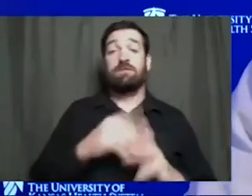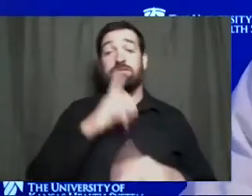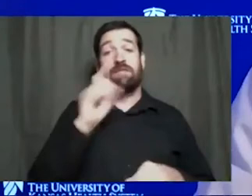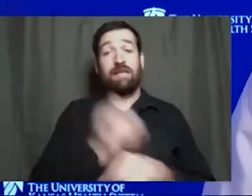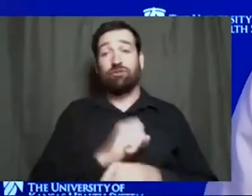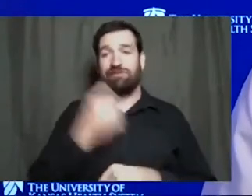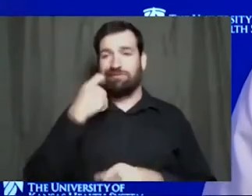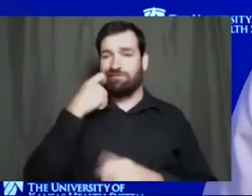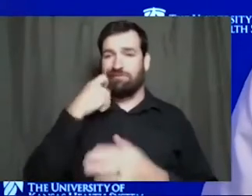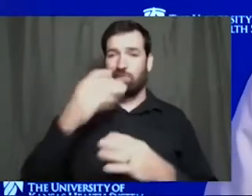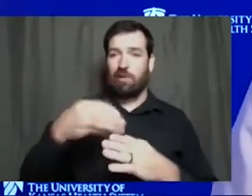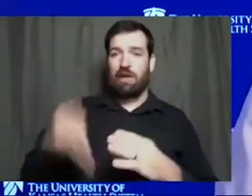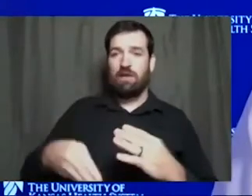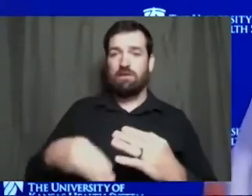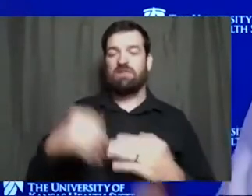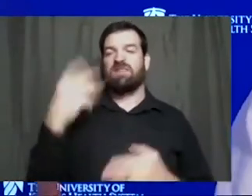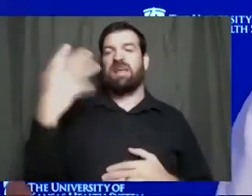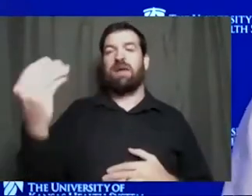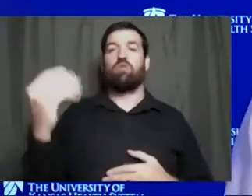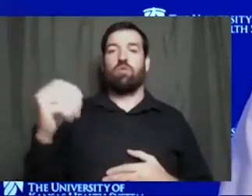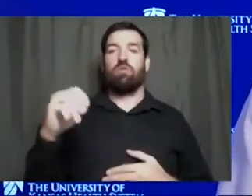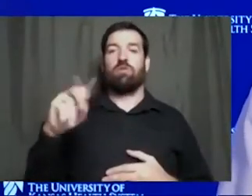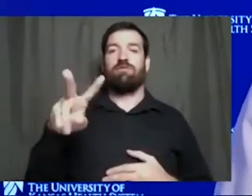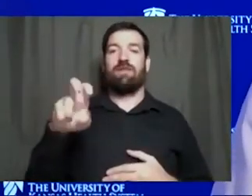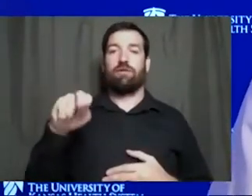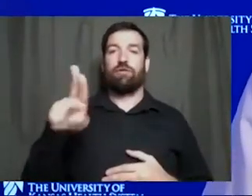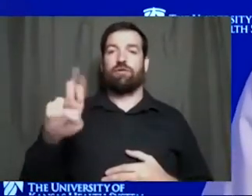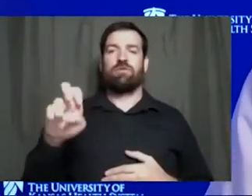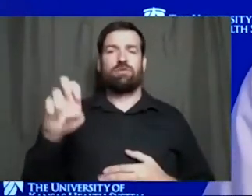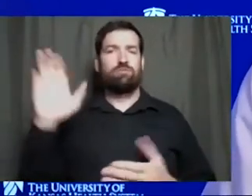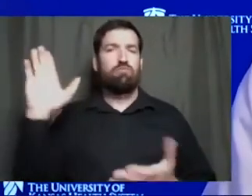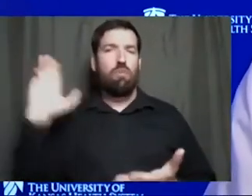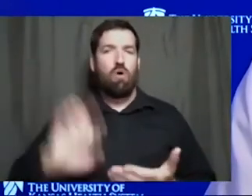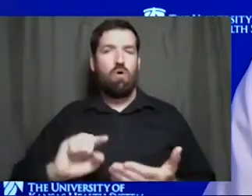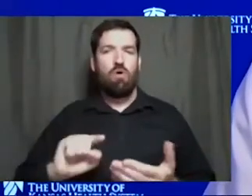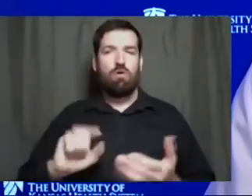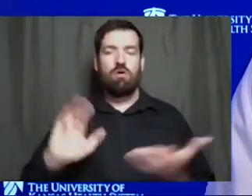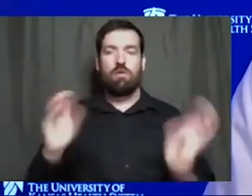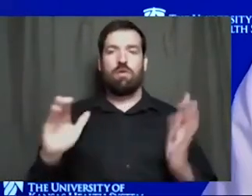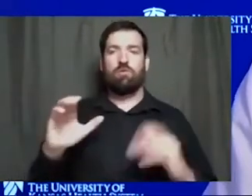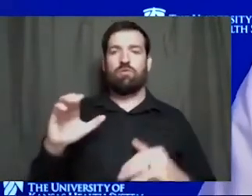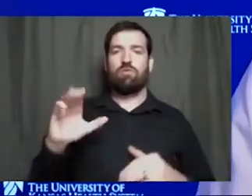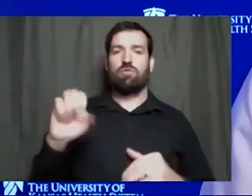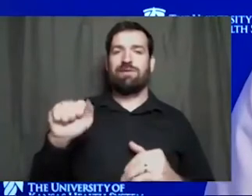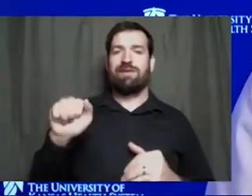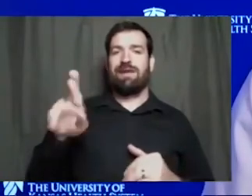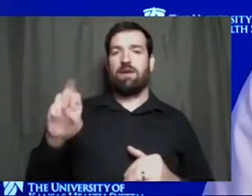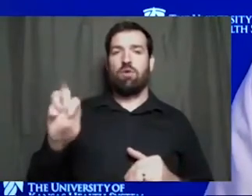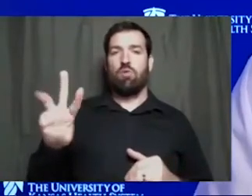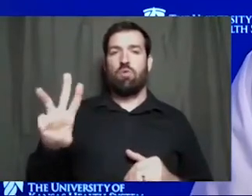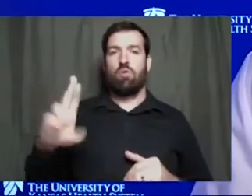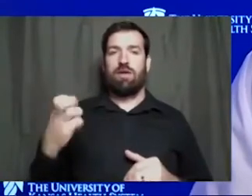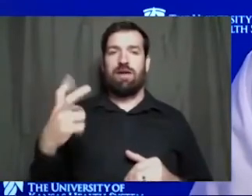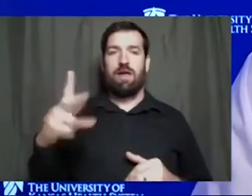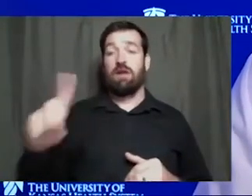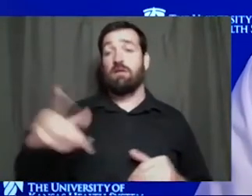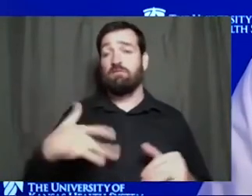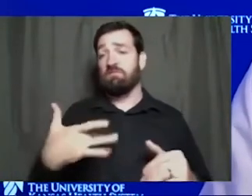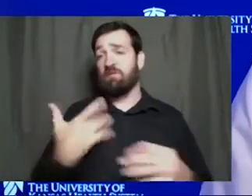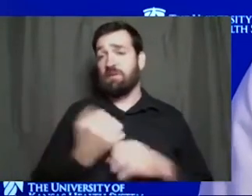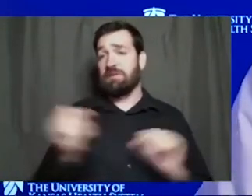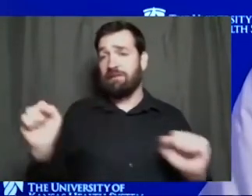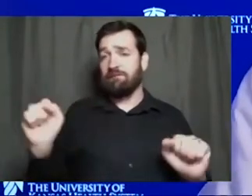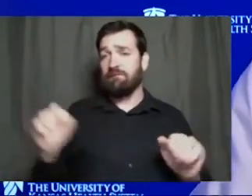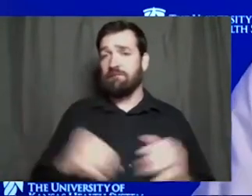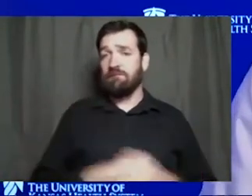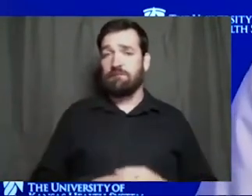venue. It was small. It wasn't as big as Arrowhead, obviously. But I felt safe where I was in that area that I was. I was kind